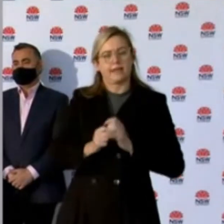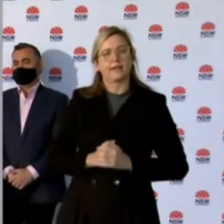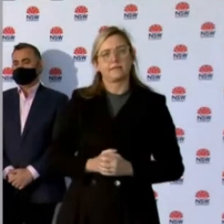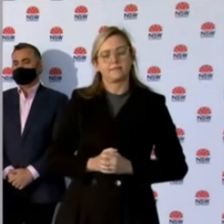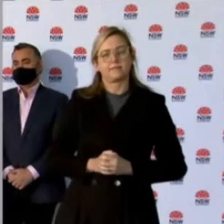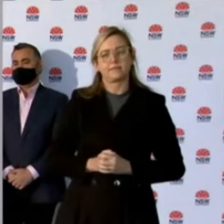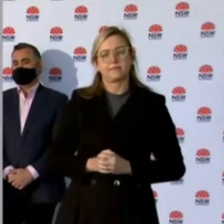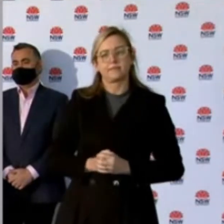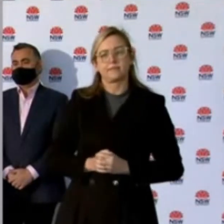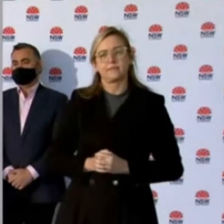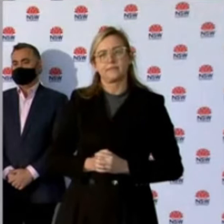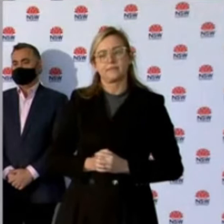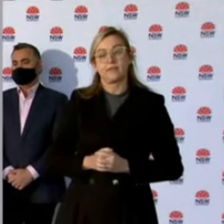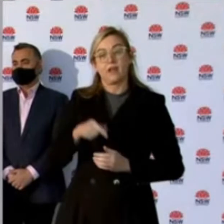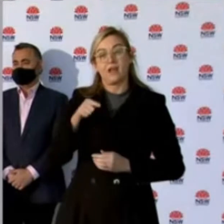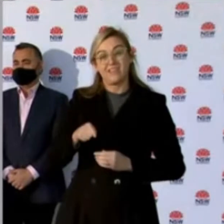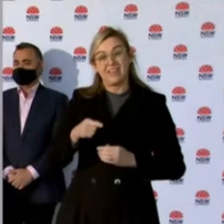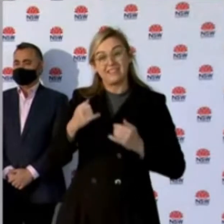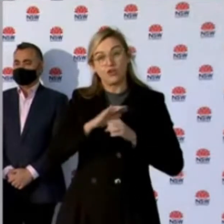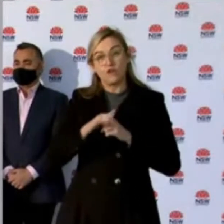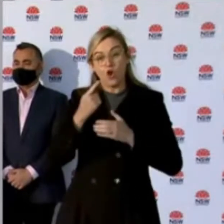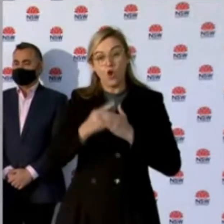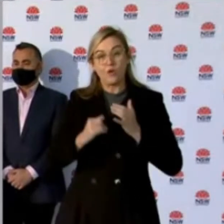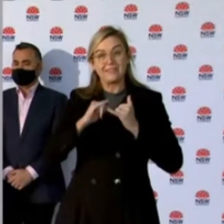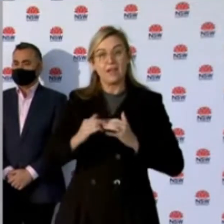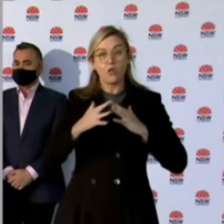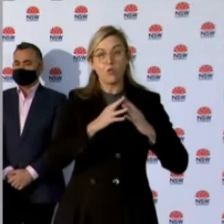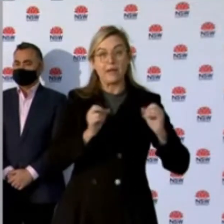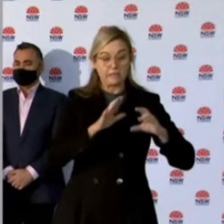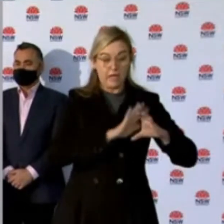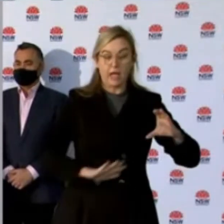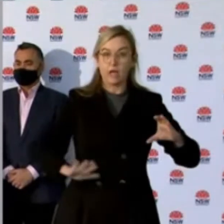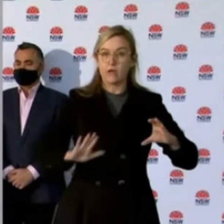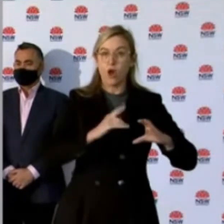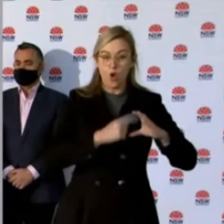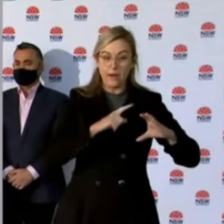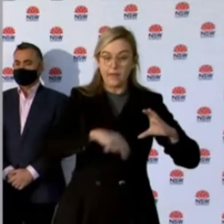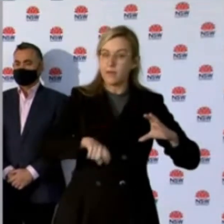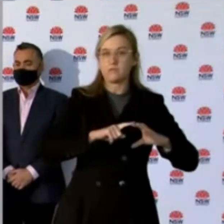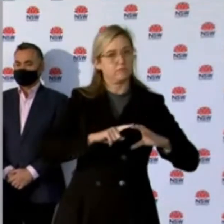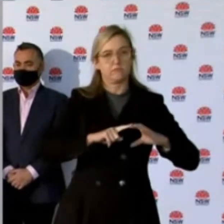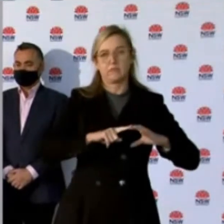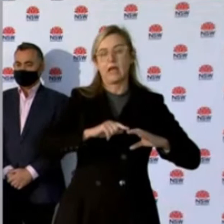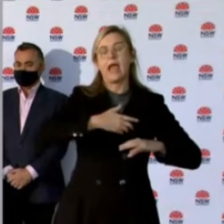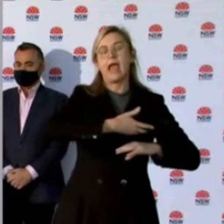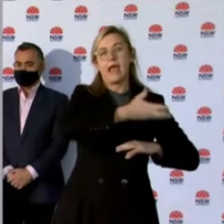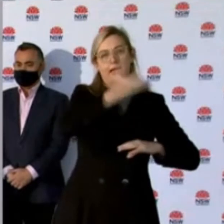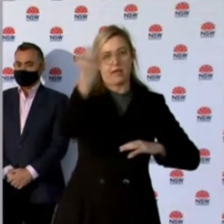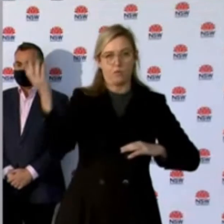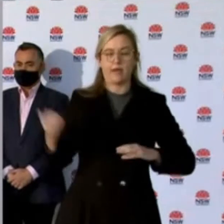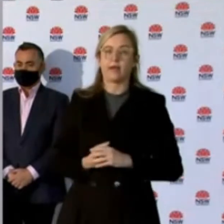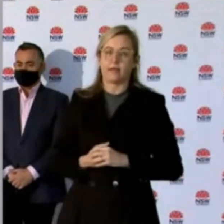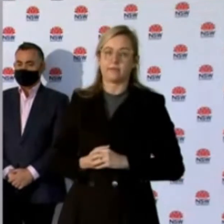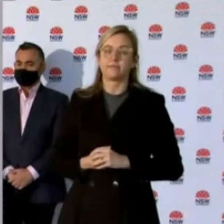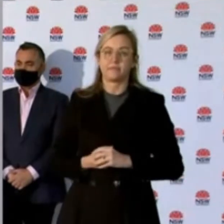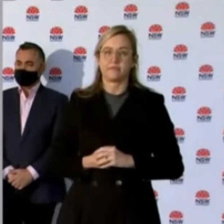disease is not just in southwestern Sydney, and it is important that no one is complacent. So the areas of concern for testing